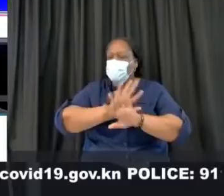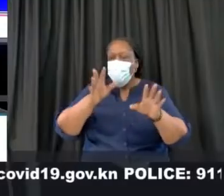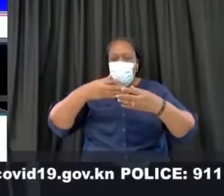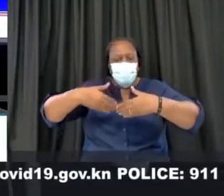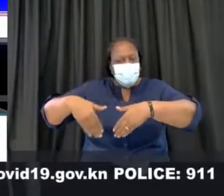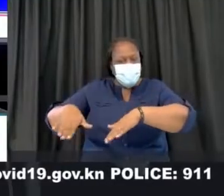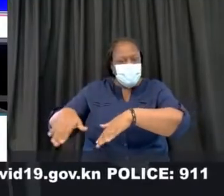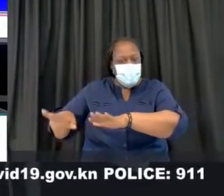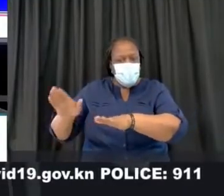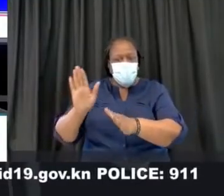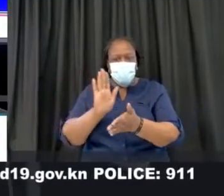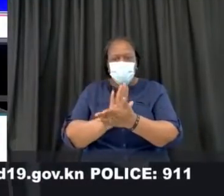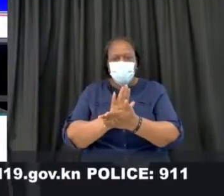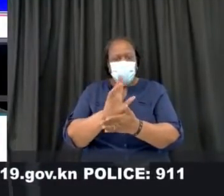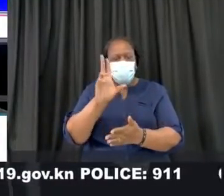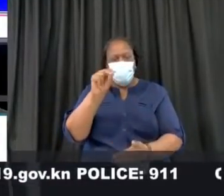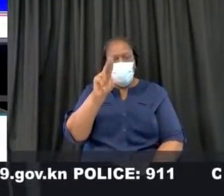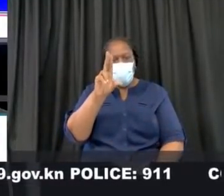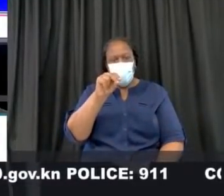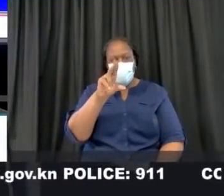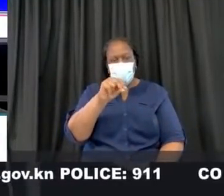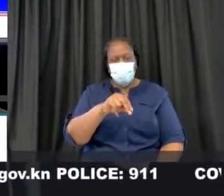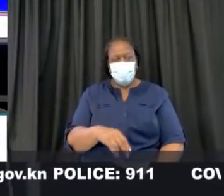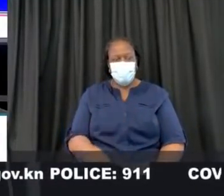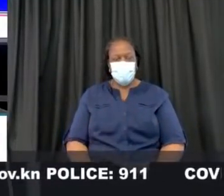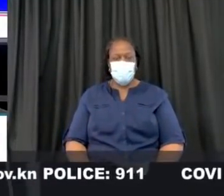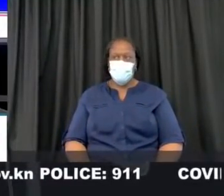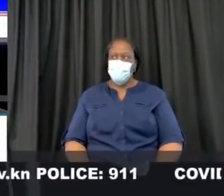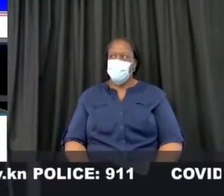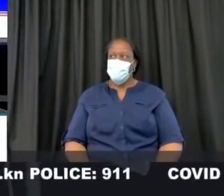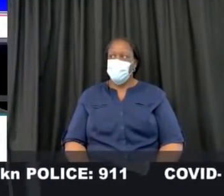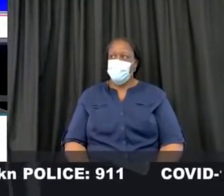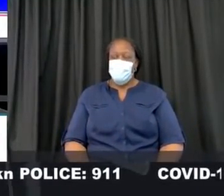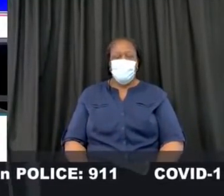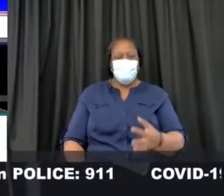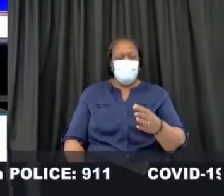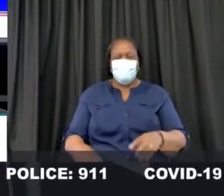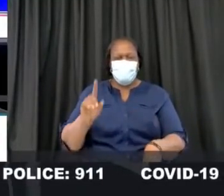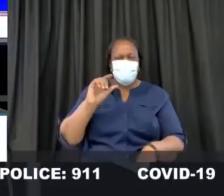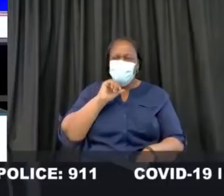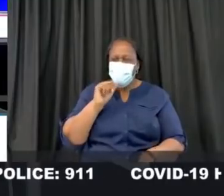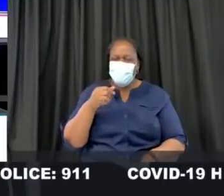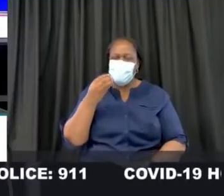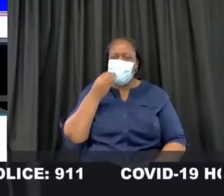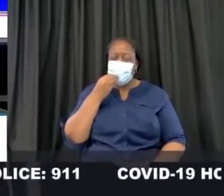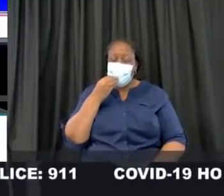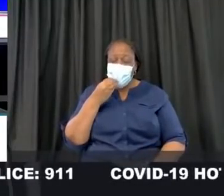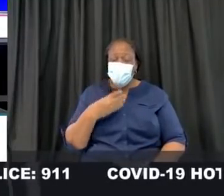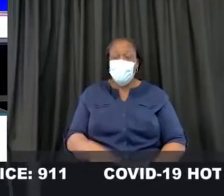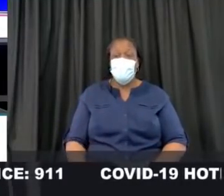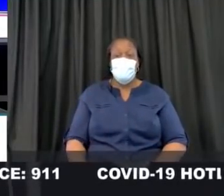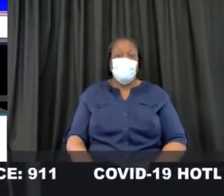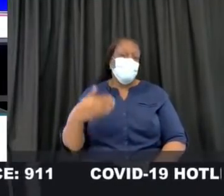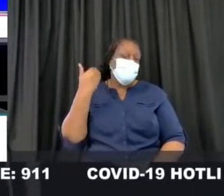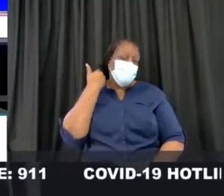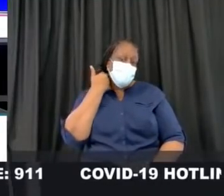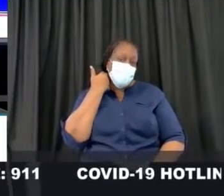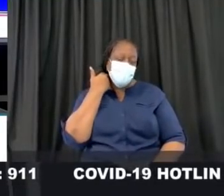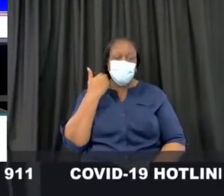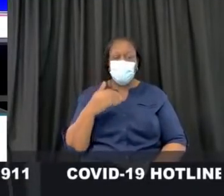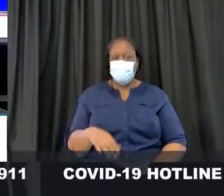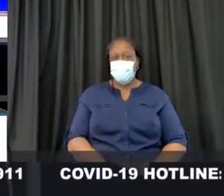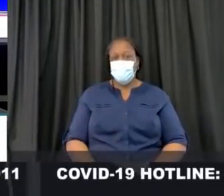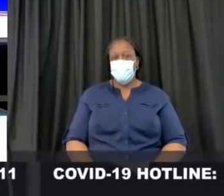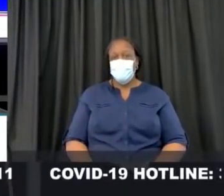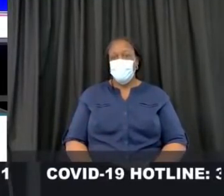stuffiness, runny nose, fever, a change in appetite, because if there is an alteration of the sense